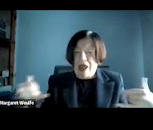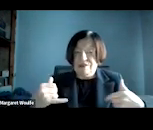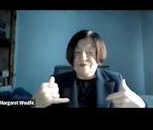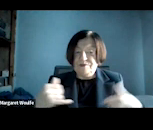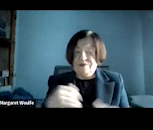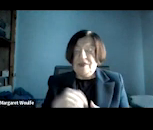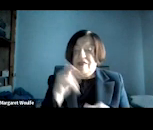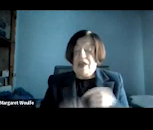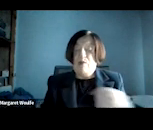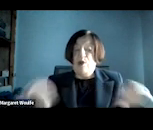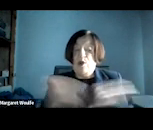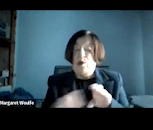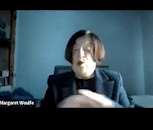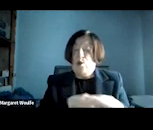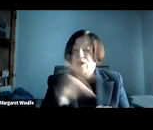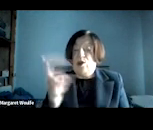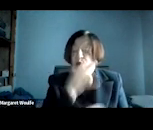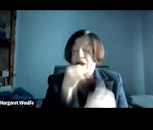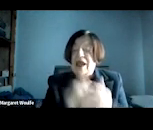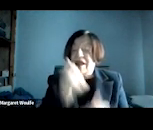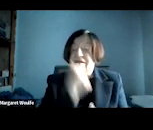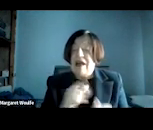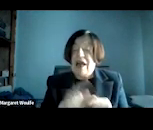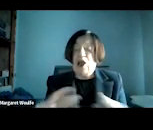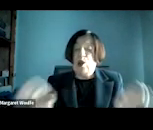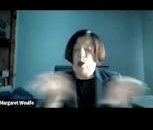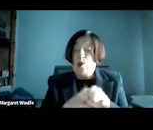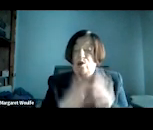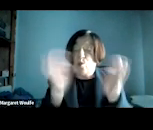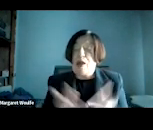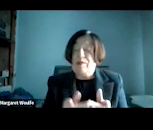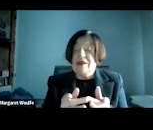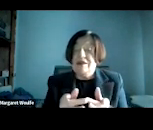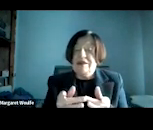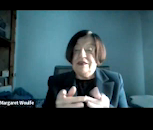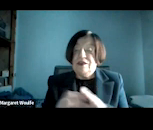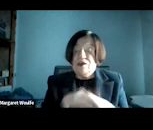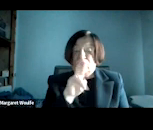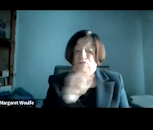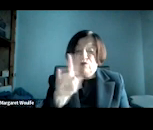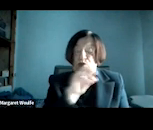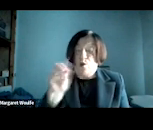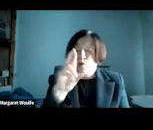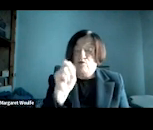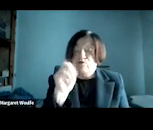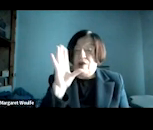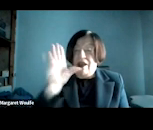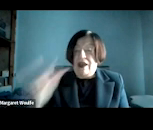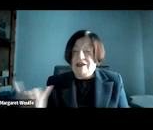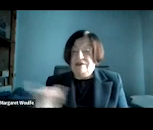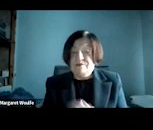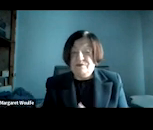then we'll wrap up with a Q&A session and close the webinar with Ruth O'Reilly.